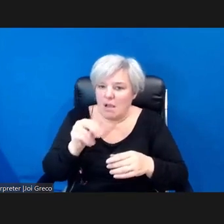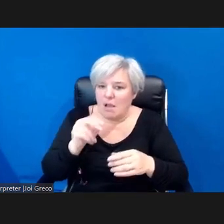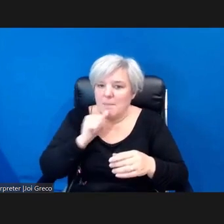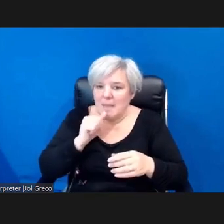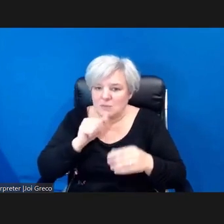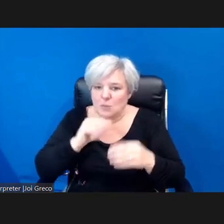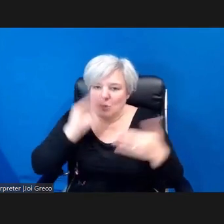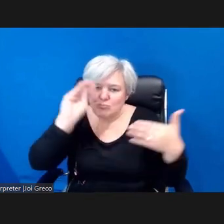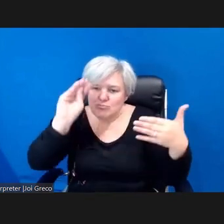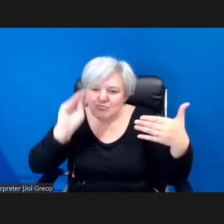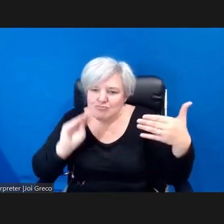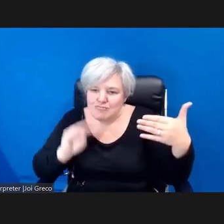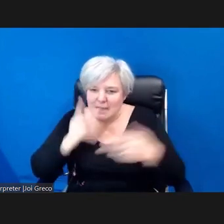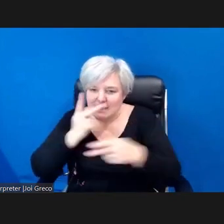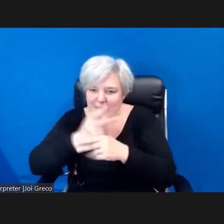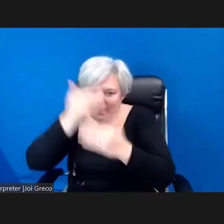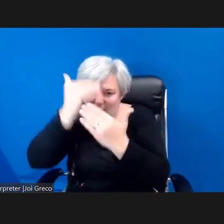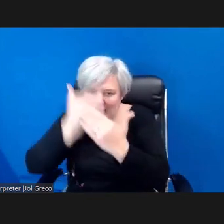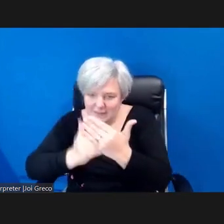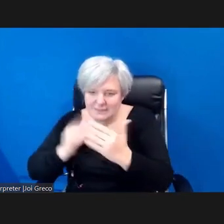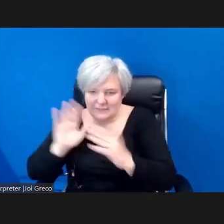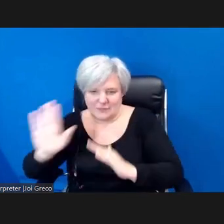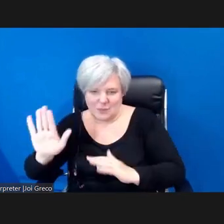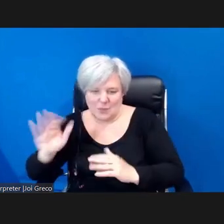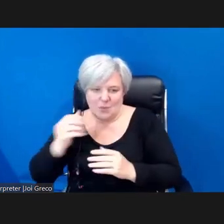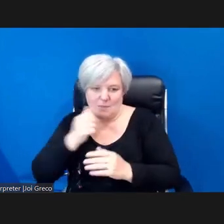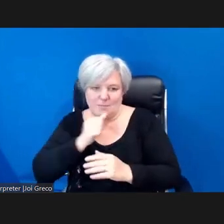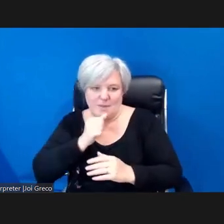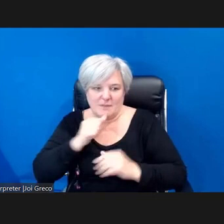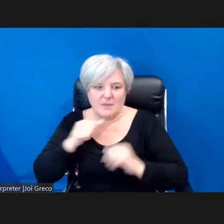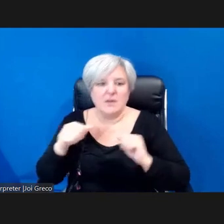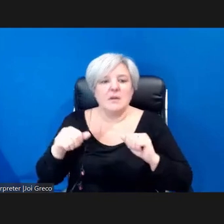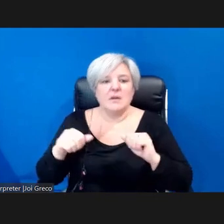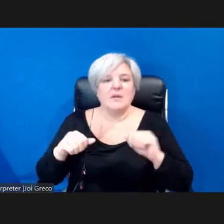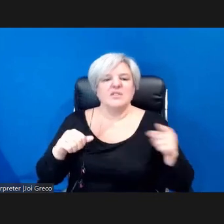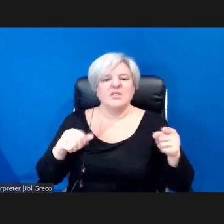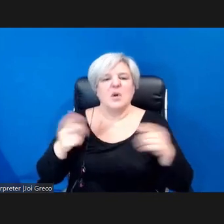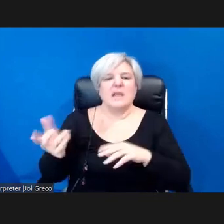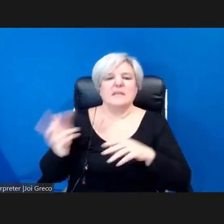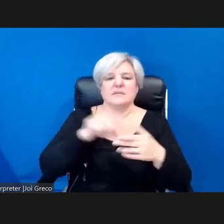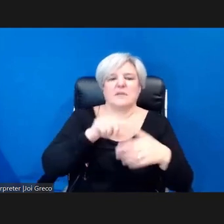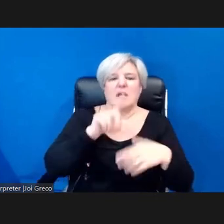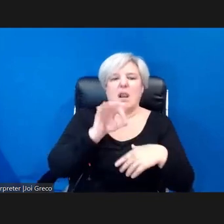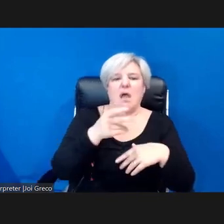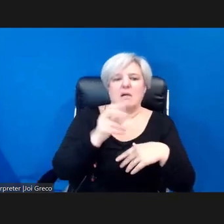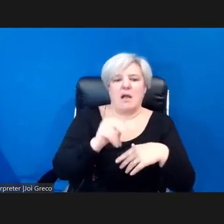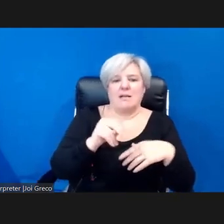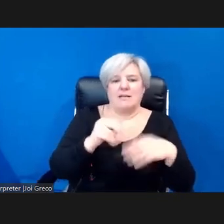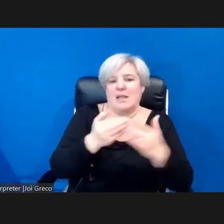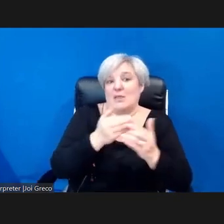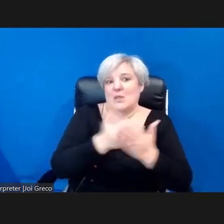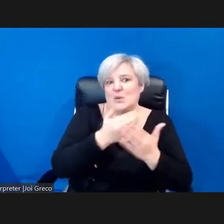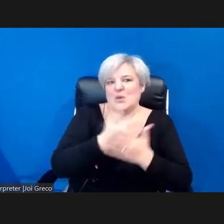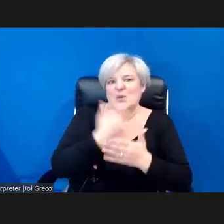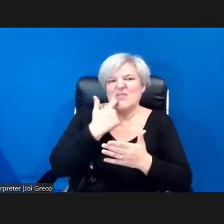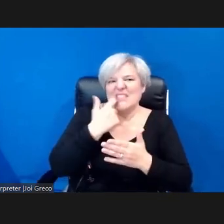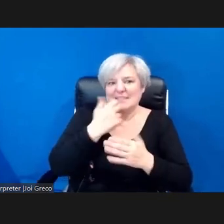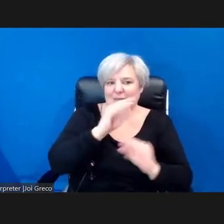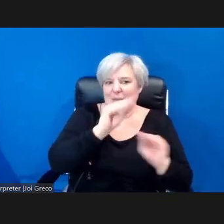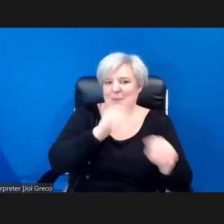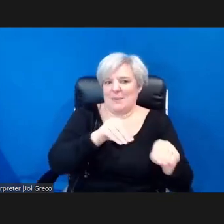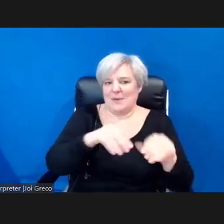password. I'm going to log out of this EHDI account, and we're going to log in as that new facility to see what their account looks